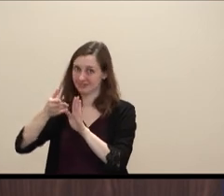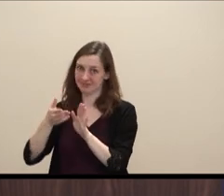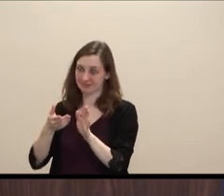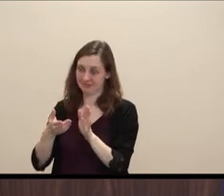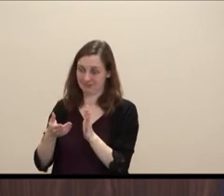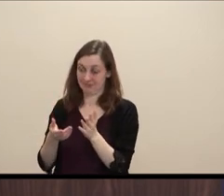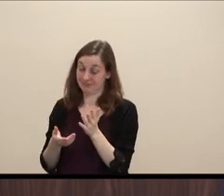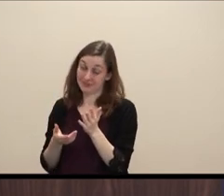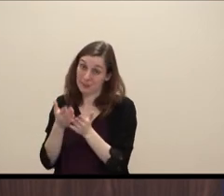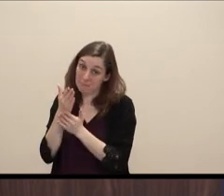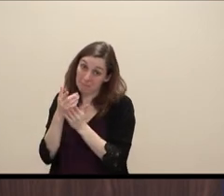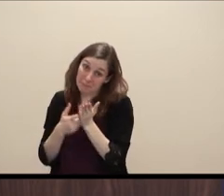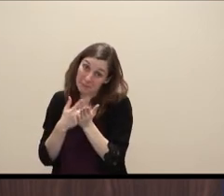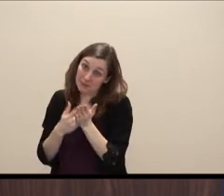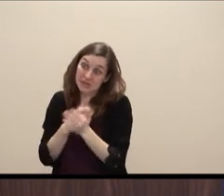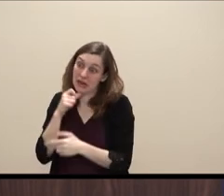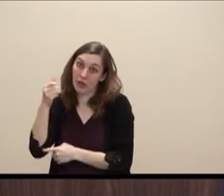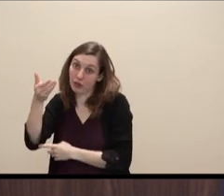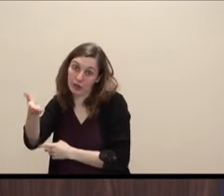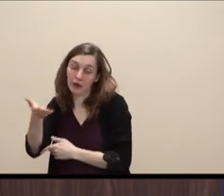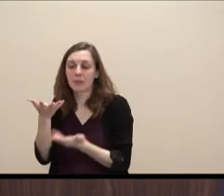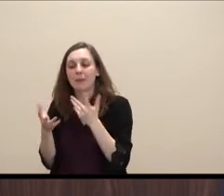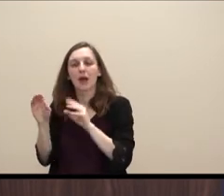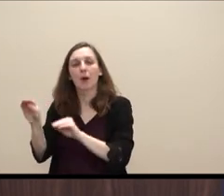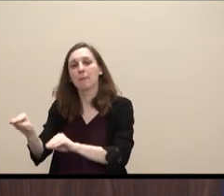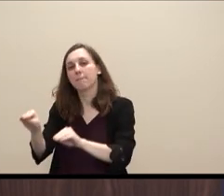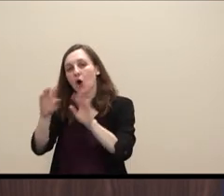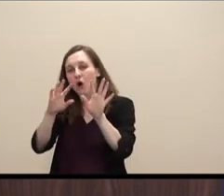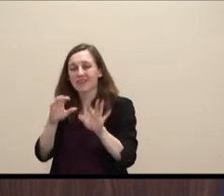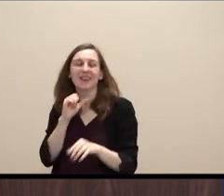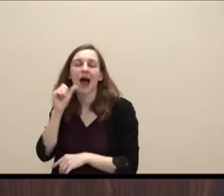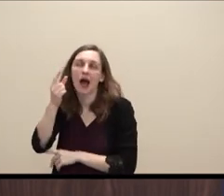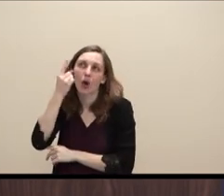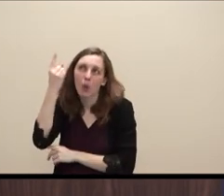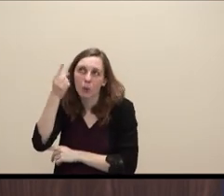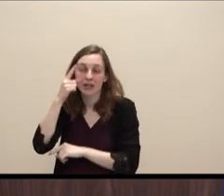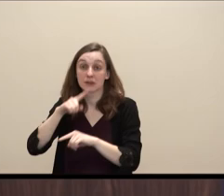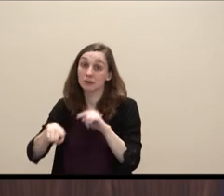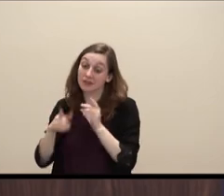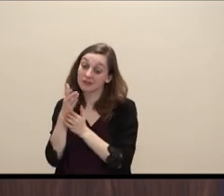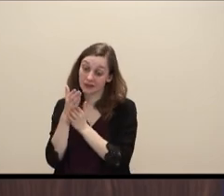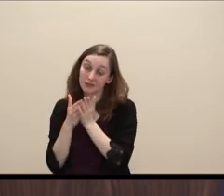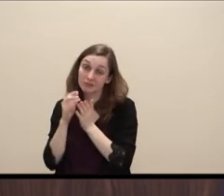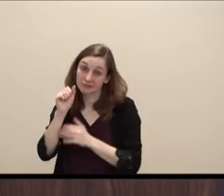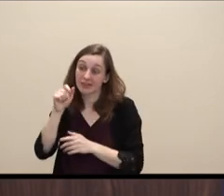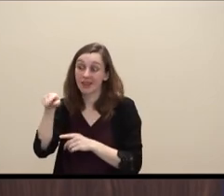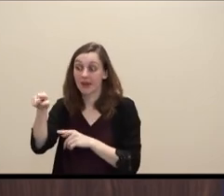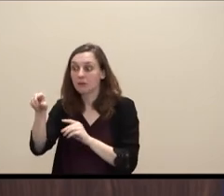there. Whether they've relocated or, you know, not all instances, of course, but some.